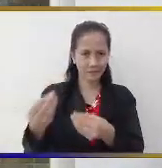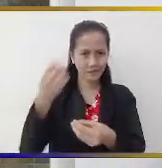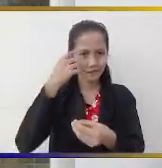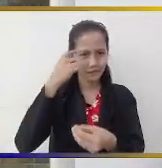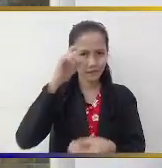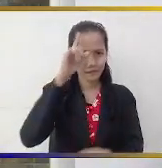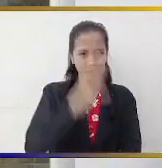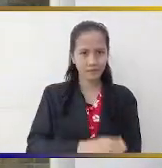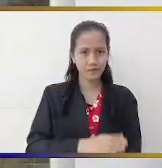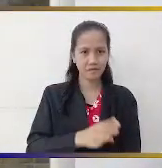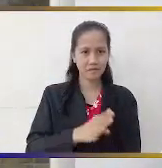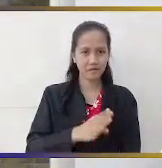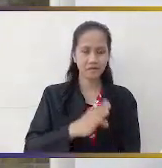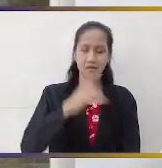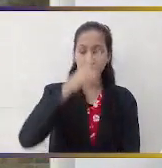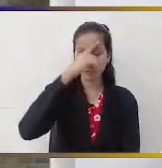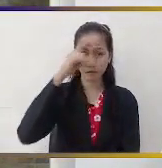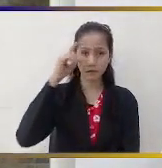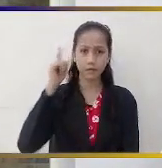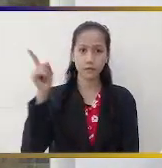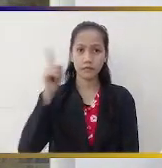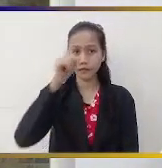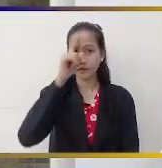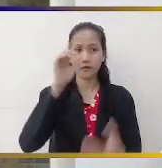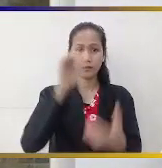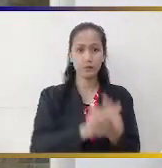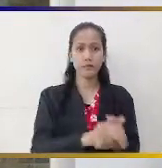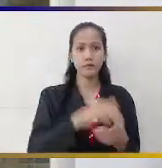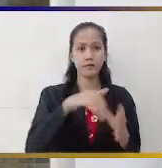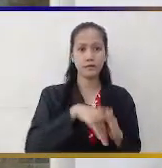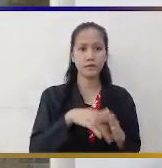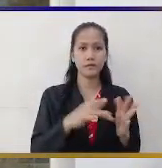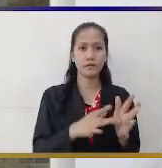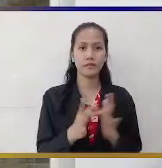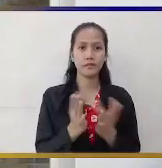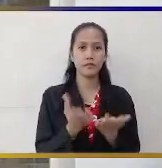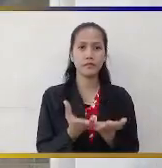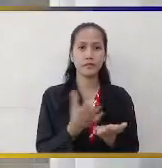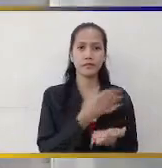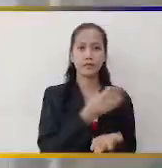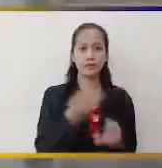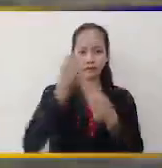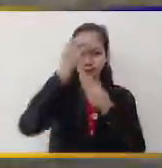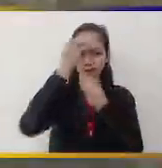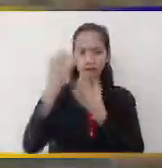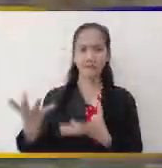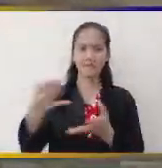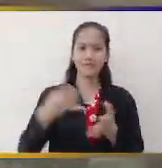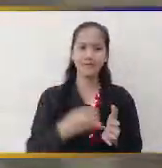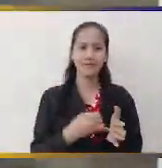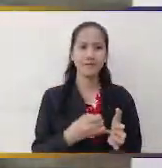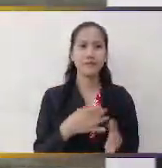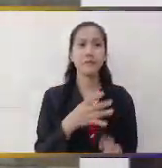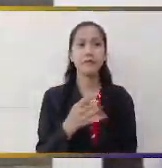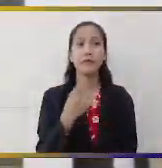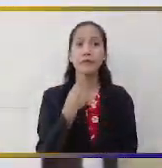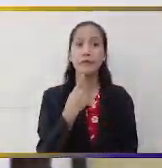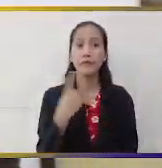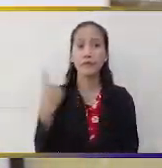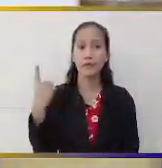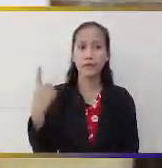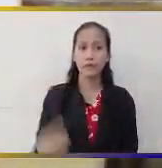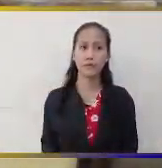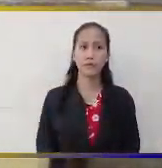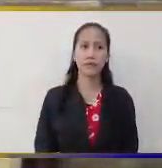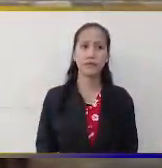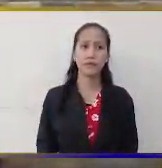just believed the Bible. I just couldn't see how, as a 27-year-old that just got